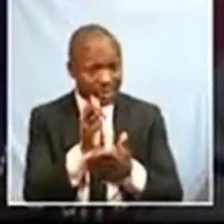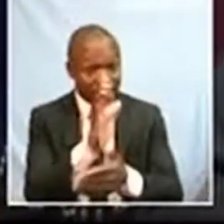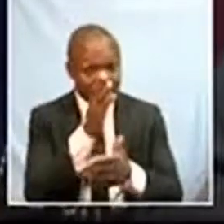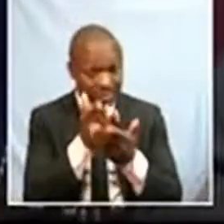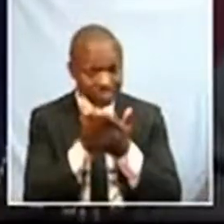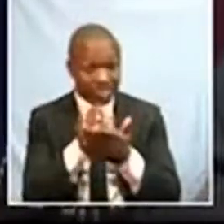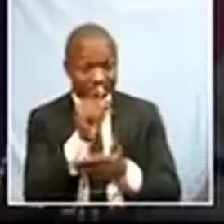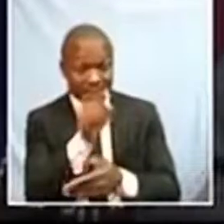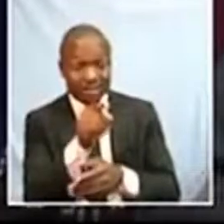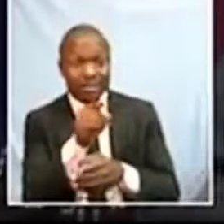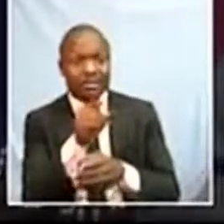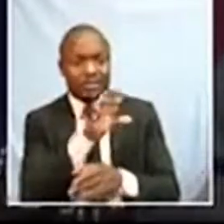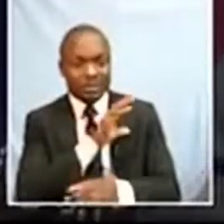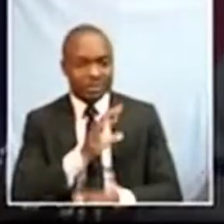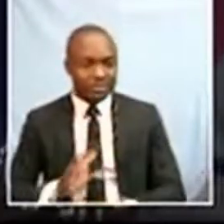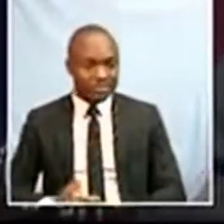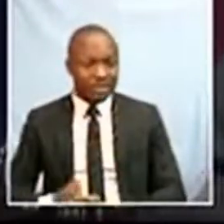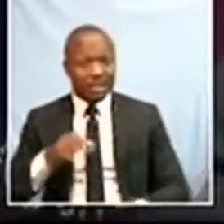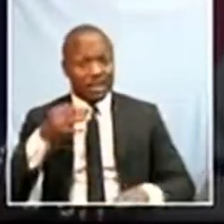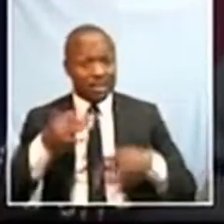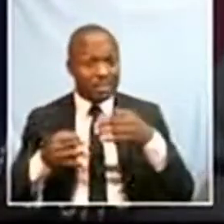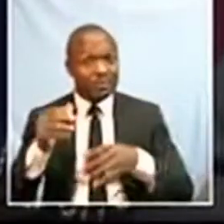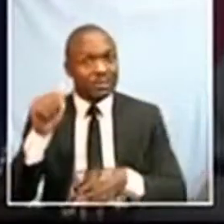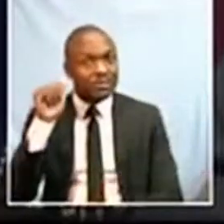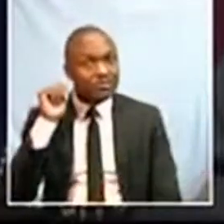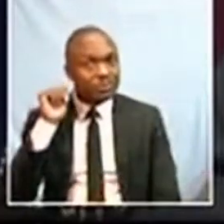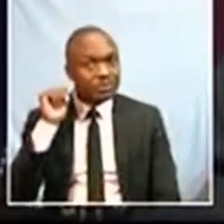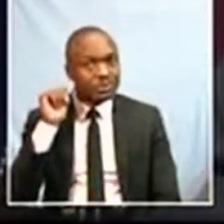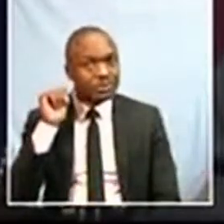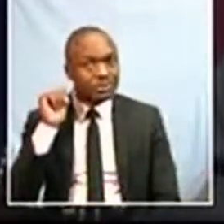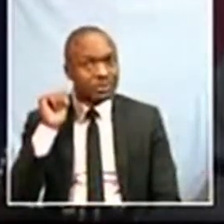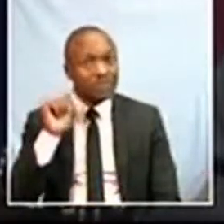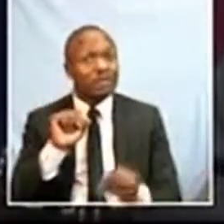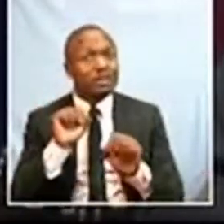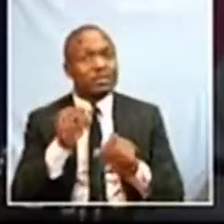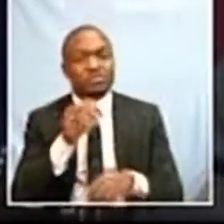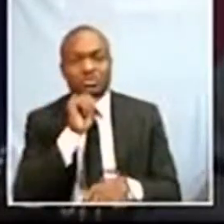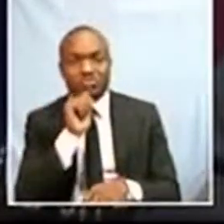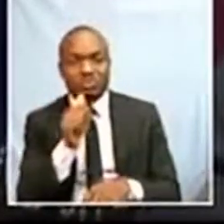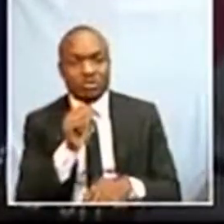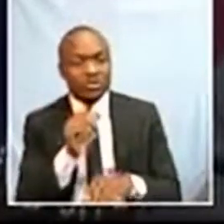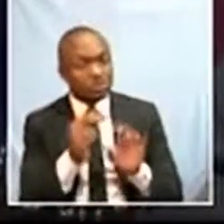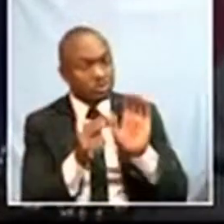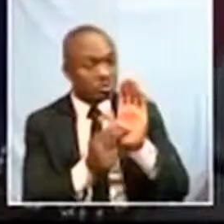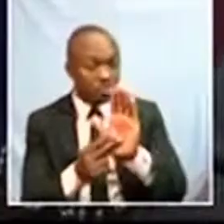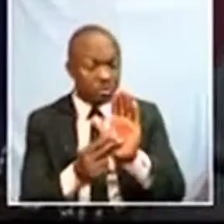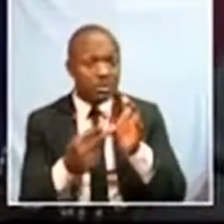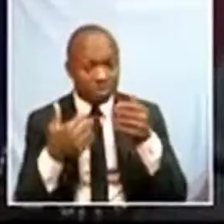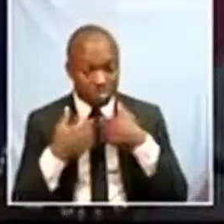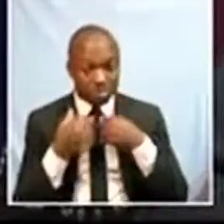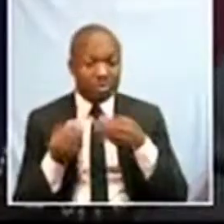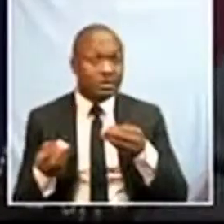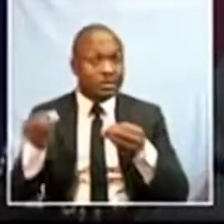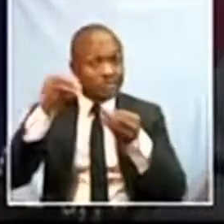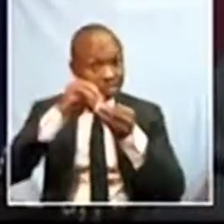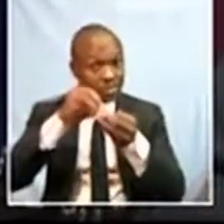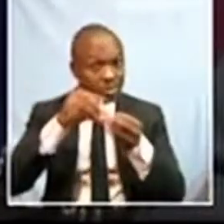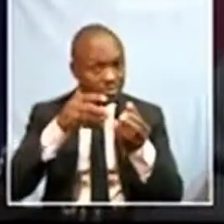a contractor, if they refuse, it's possibly you didn't indicate that you are having additional